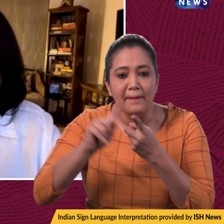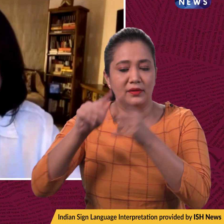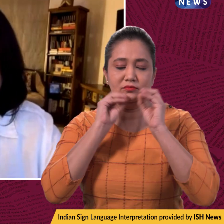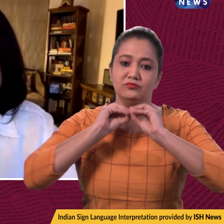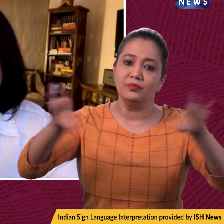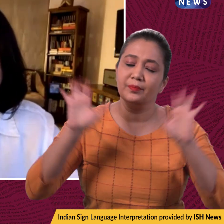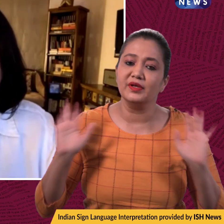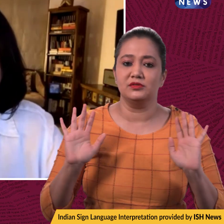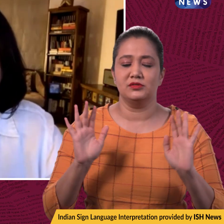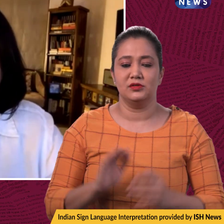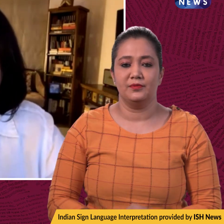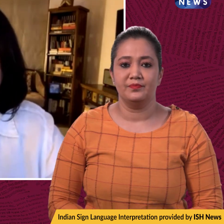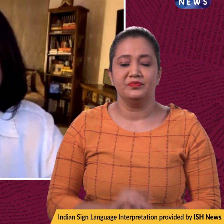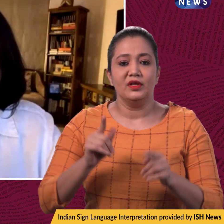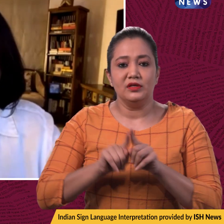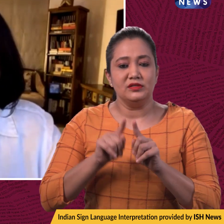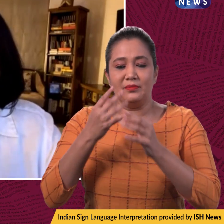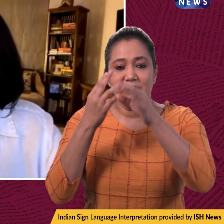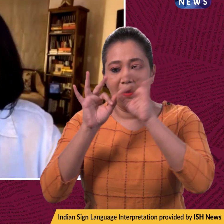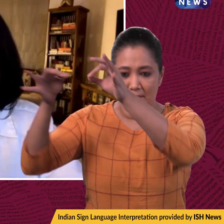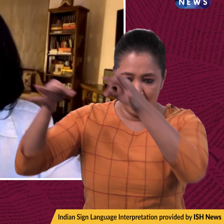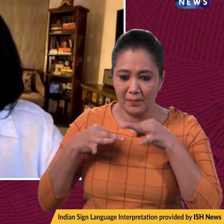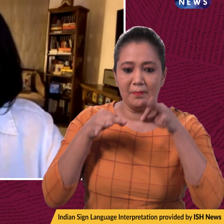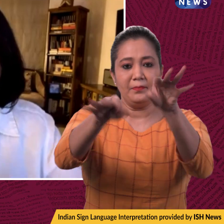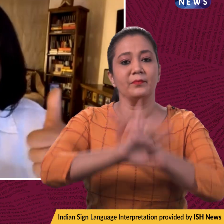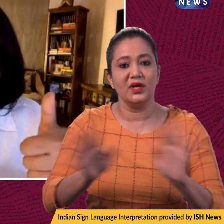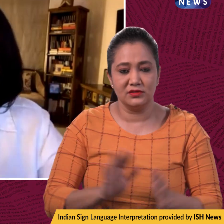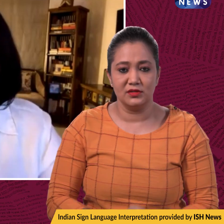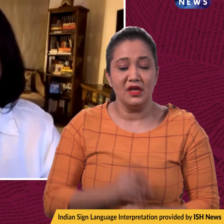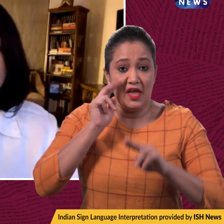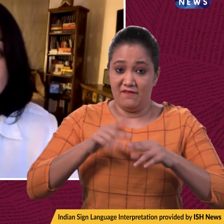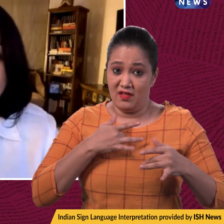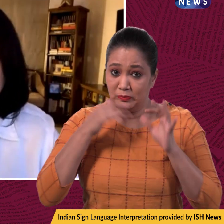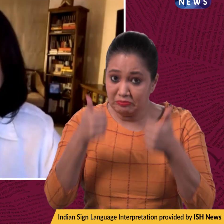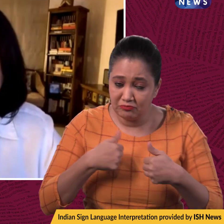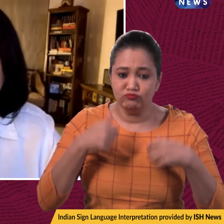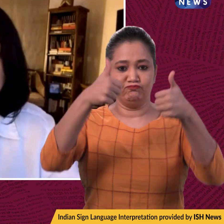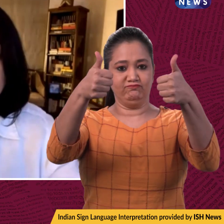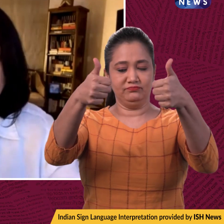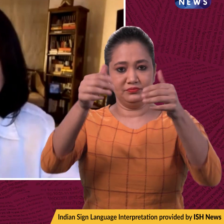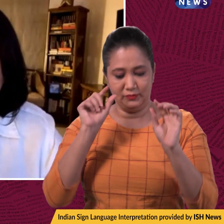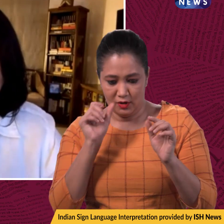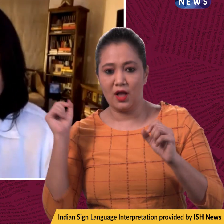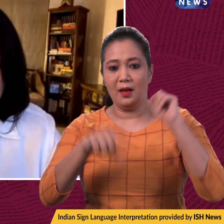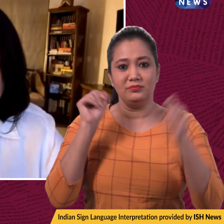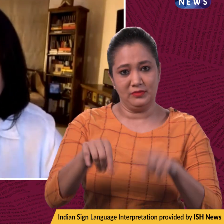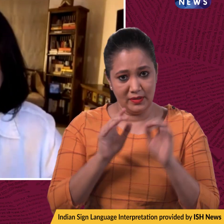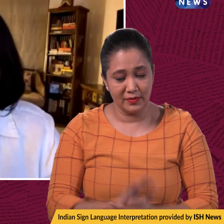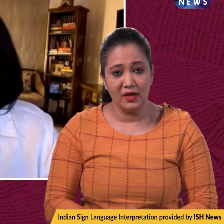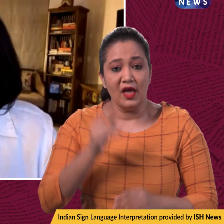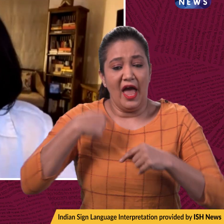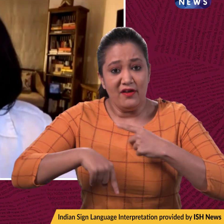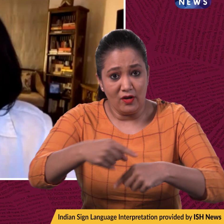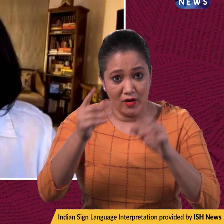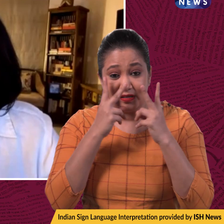what happened and to bring you the news old school style. Give us 2 thumbs up if you find our news bulletin useful and if